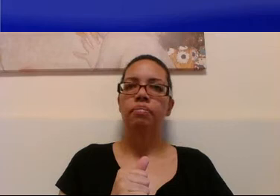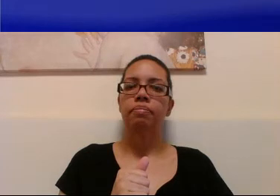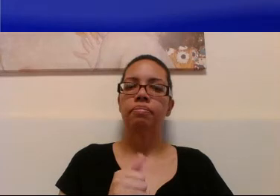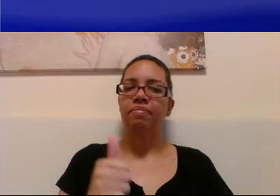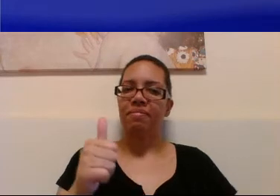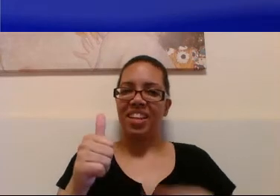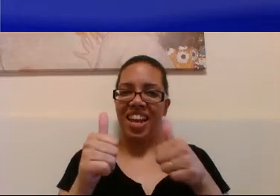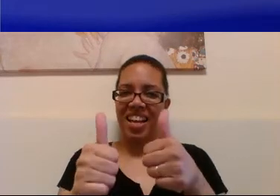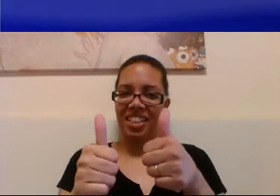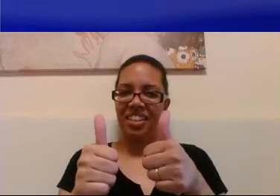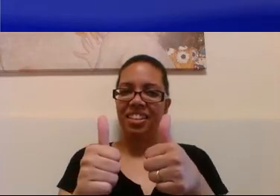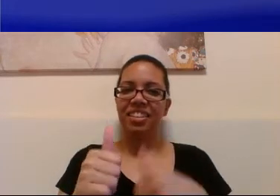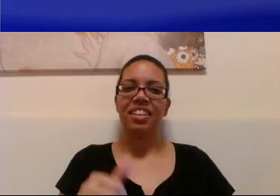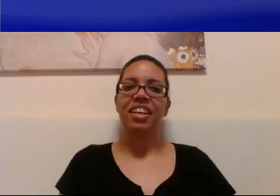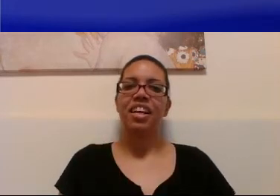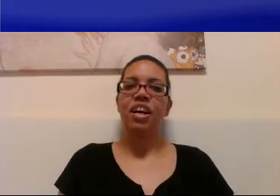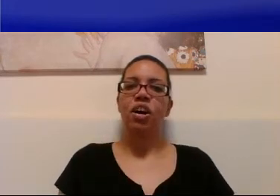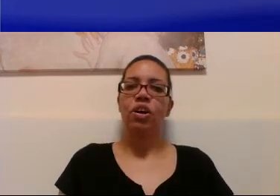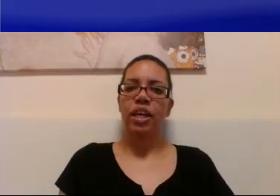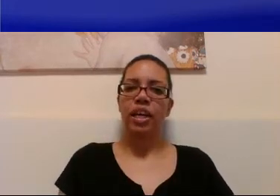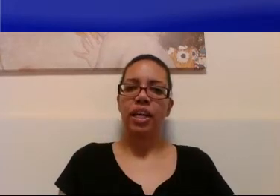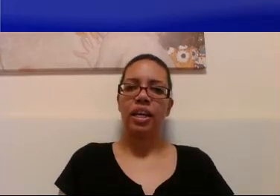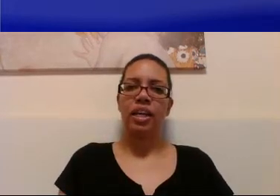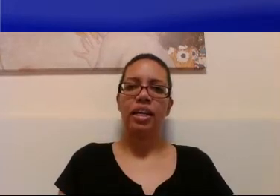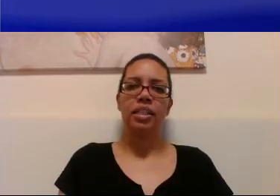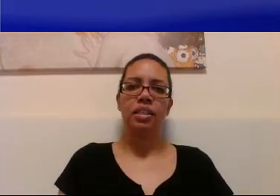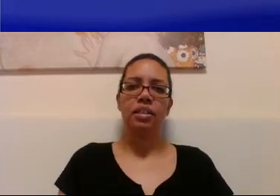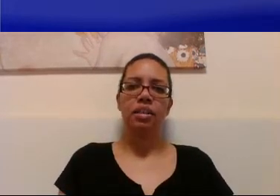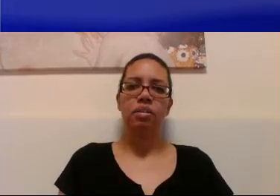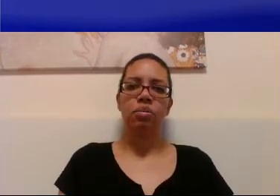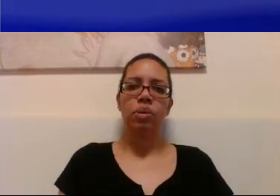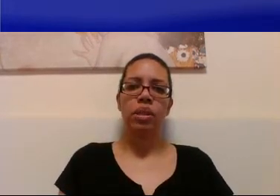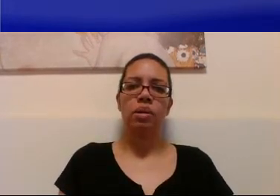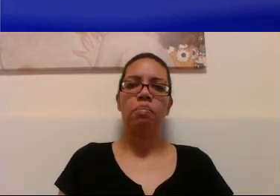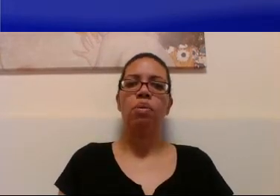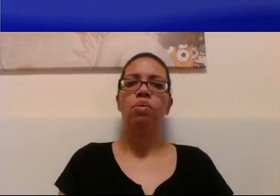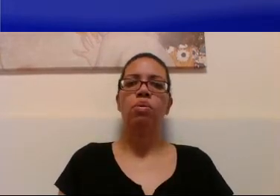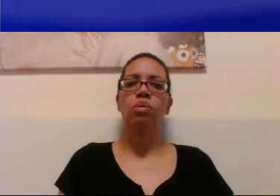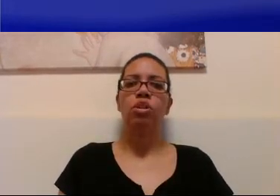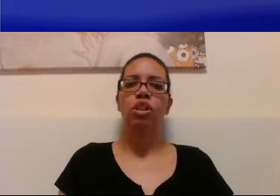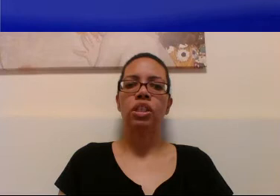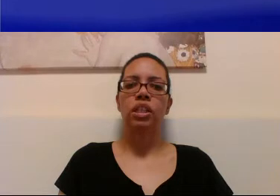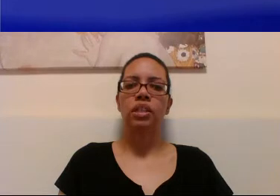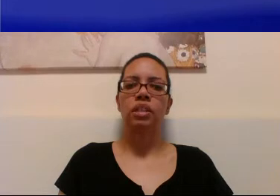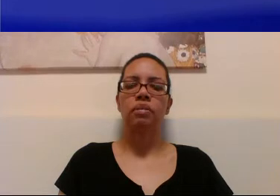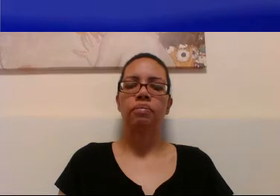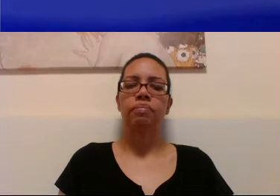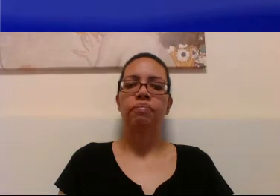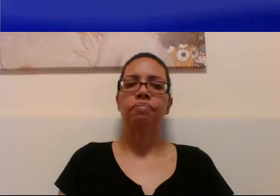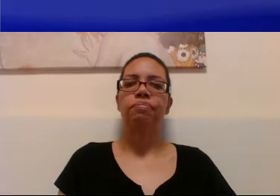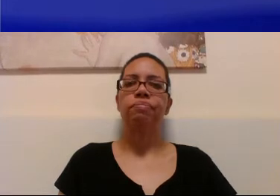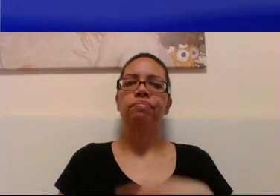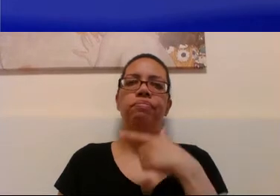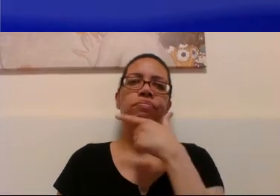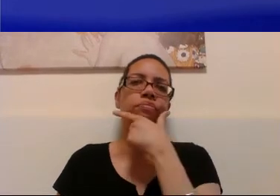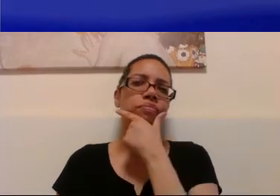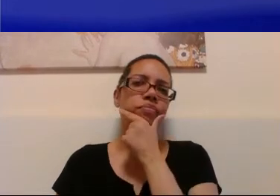shields? Excellent. Okay, let's start with the blue shield.